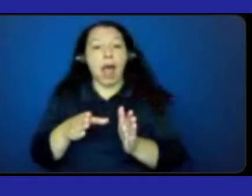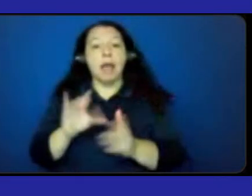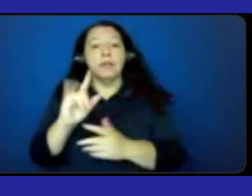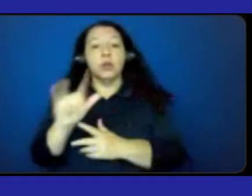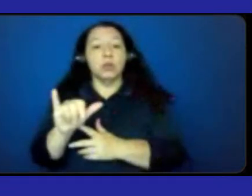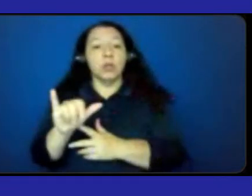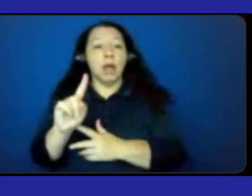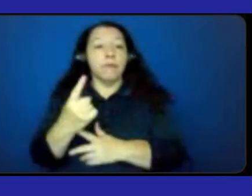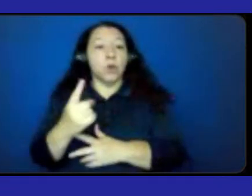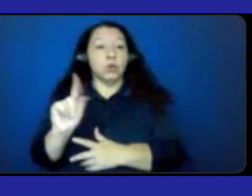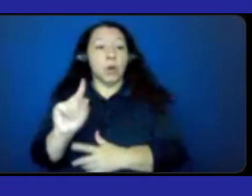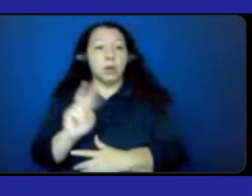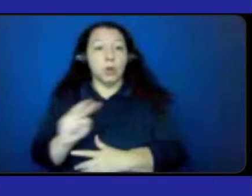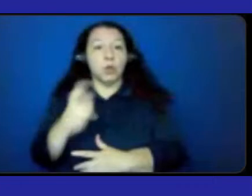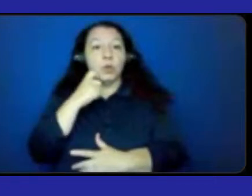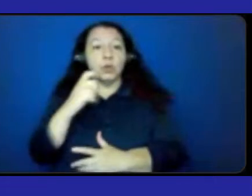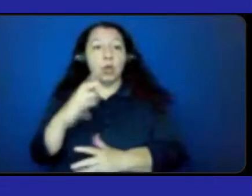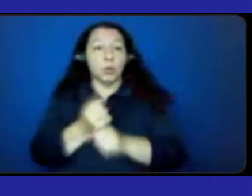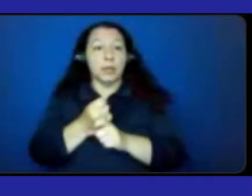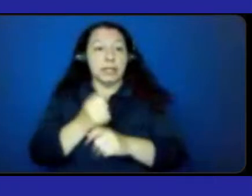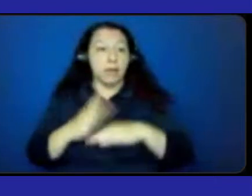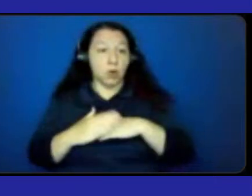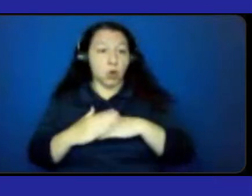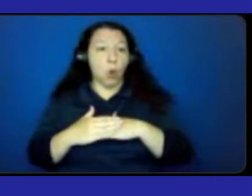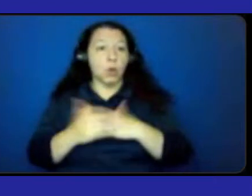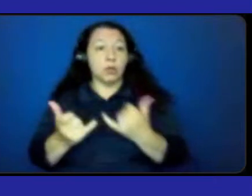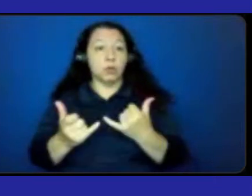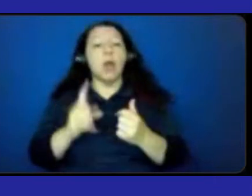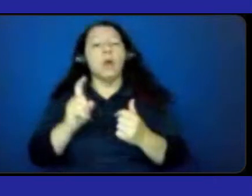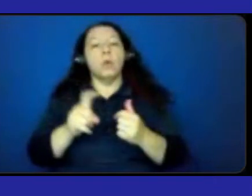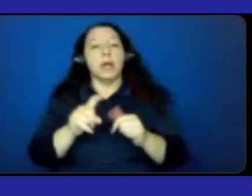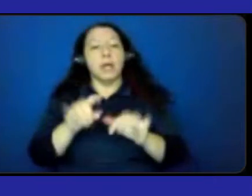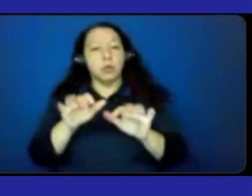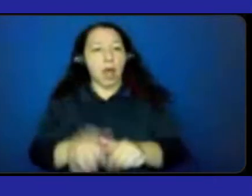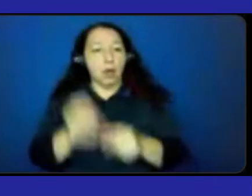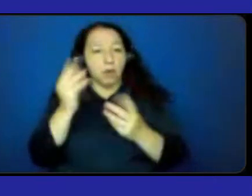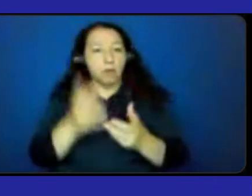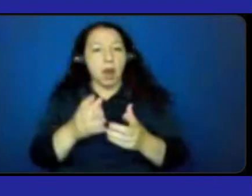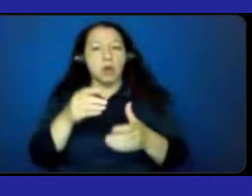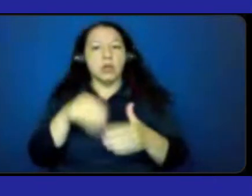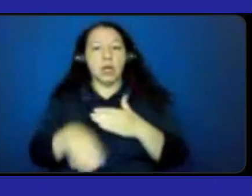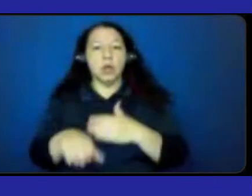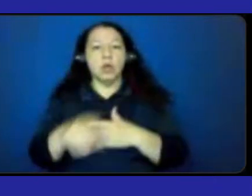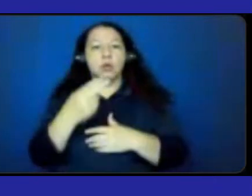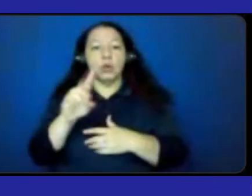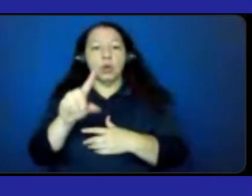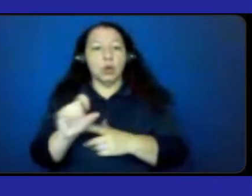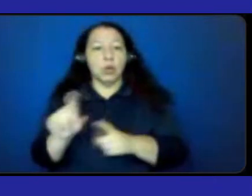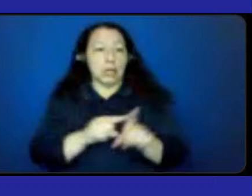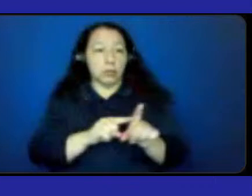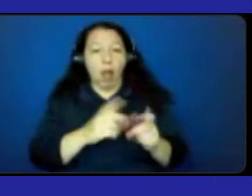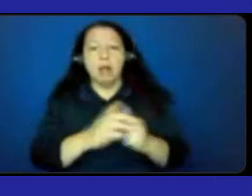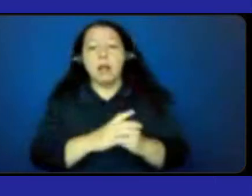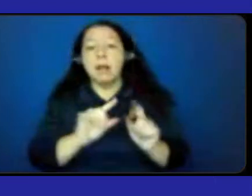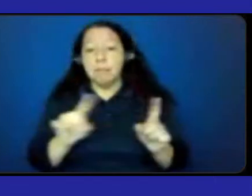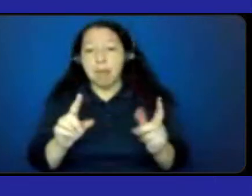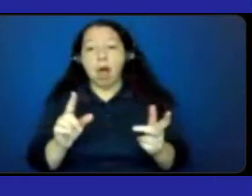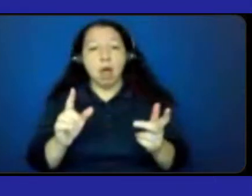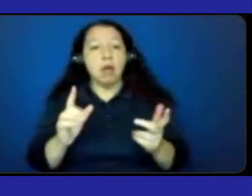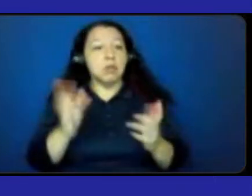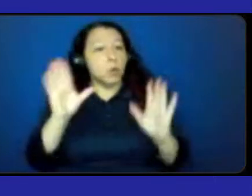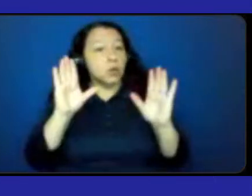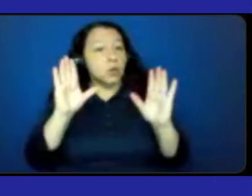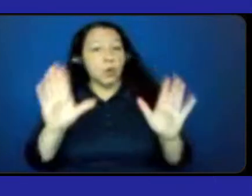We just received notice today that we will have to enter information into HERDS as well. But ultimately, it was